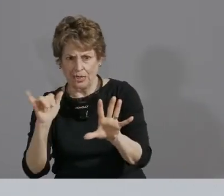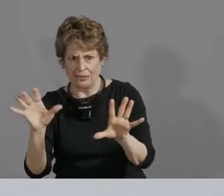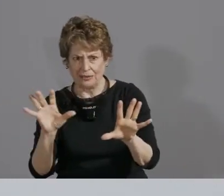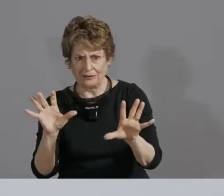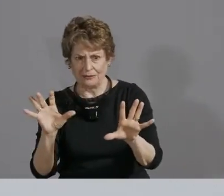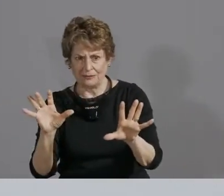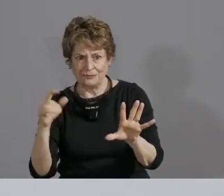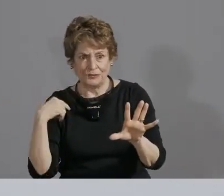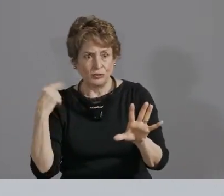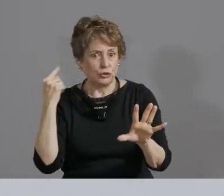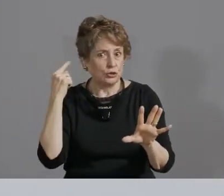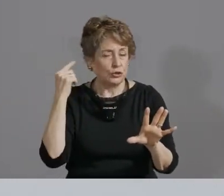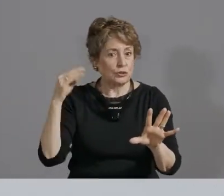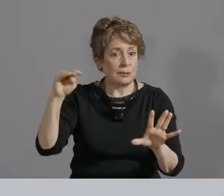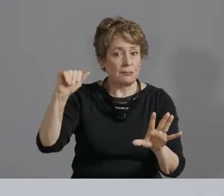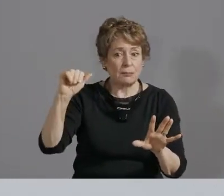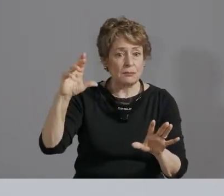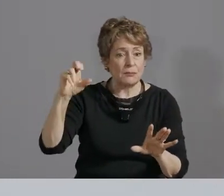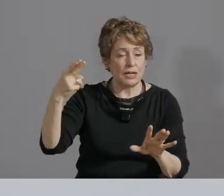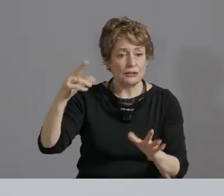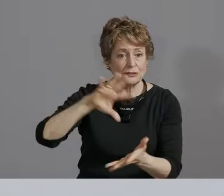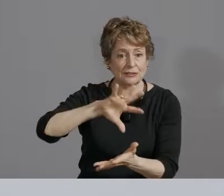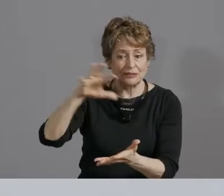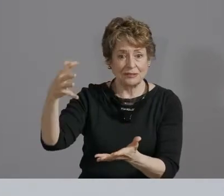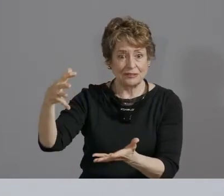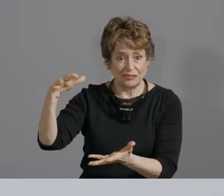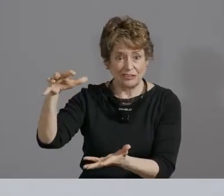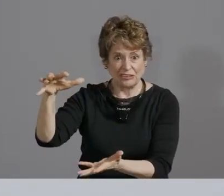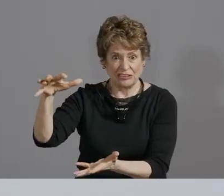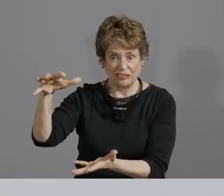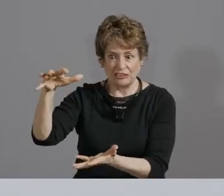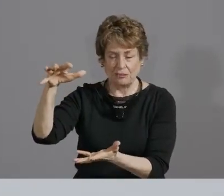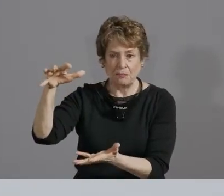going to pick up significantly. So hopefully that's doable.